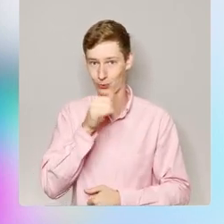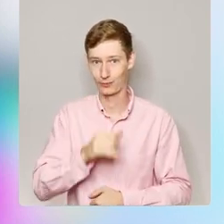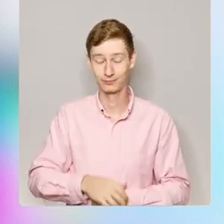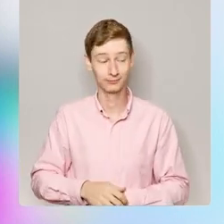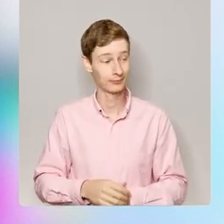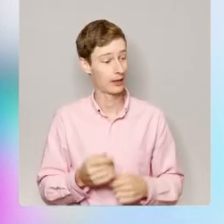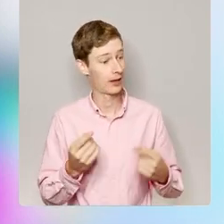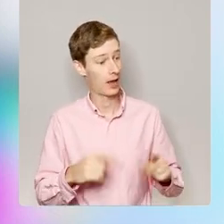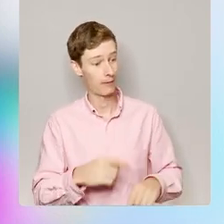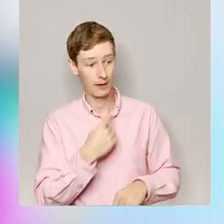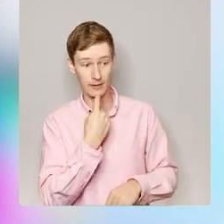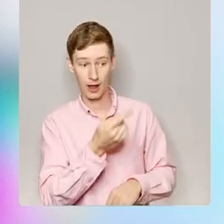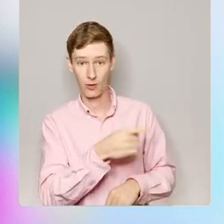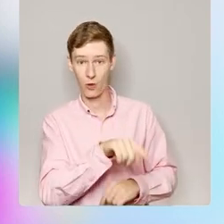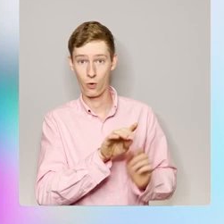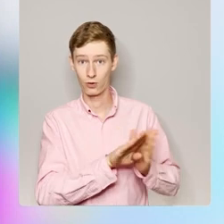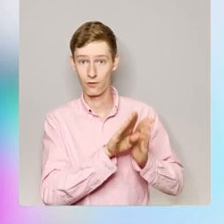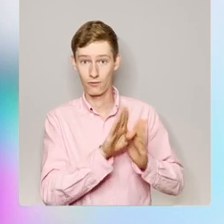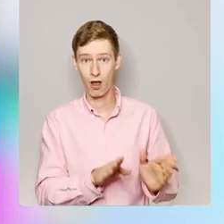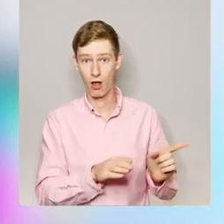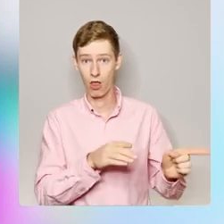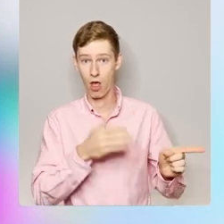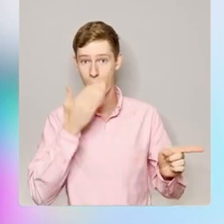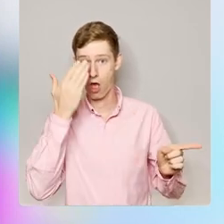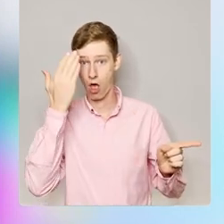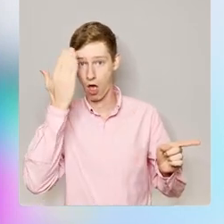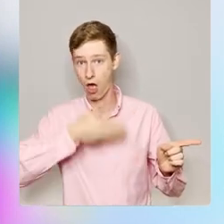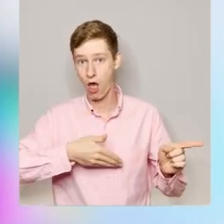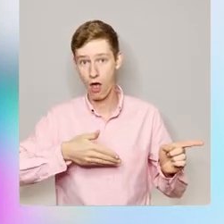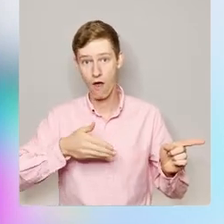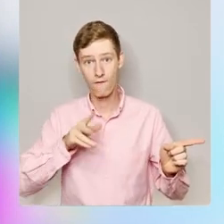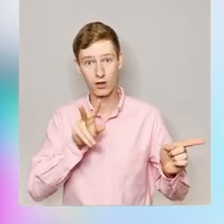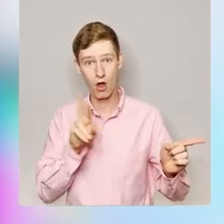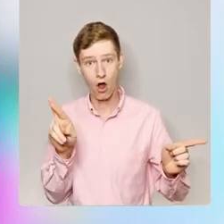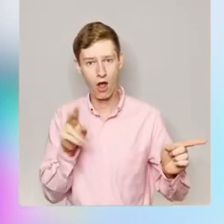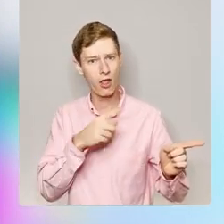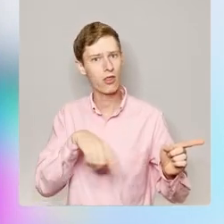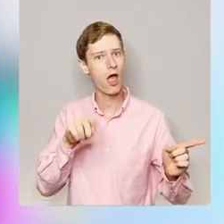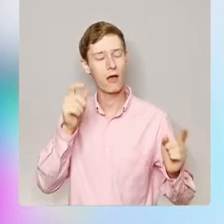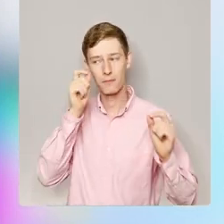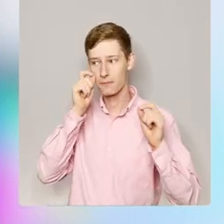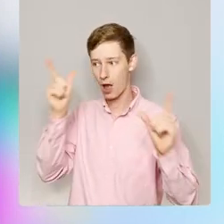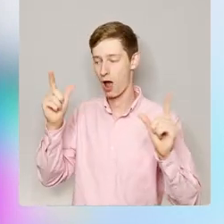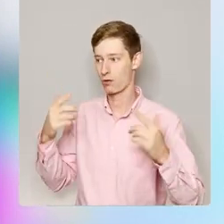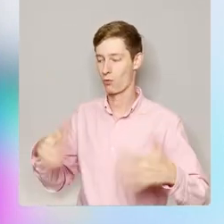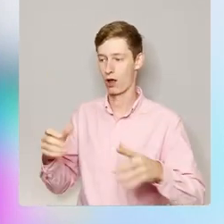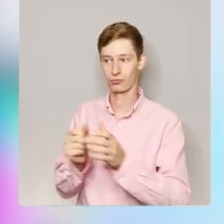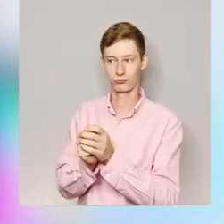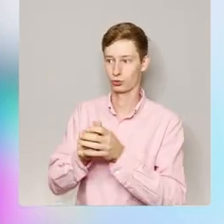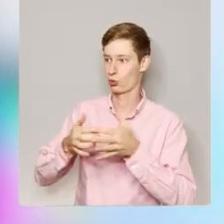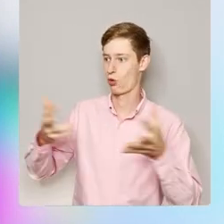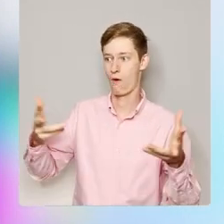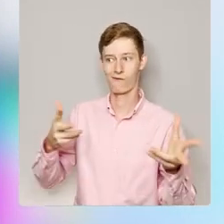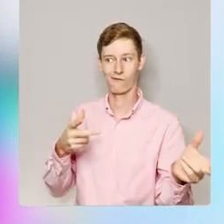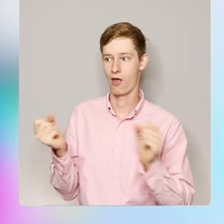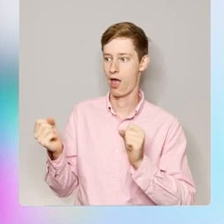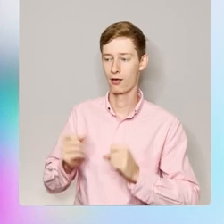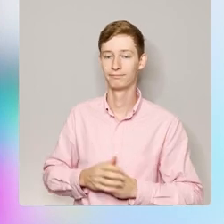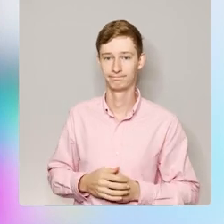particularly developers who aren't currently building for VR, they're universally surprised that we've grown our platform so